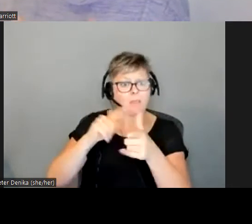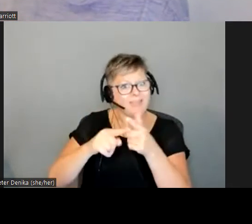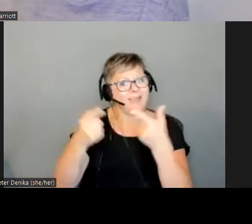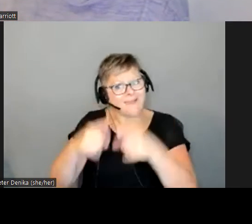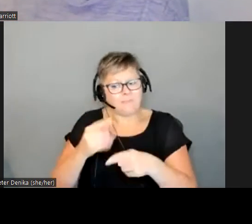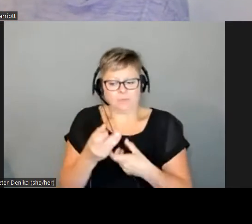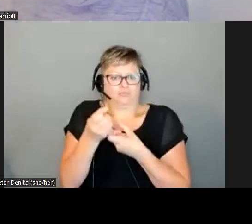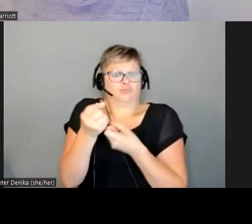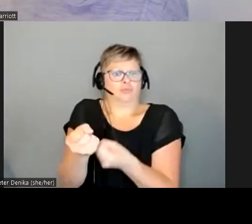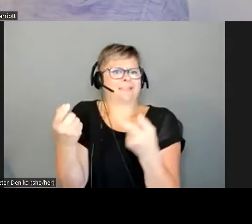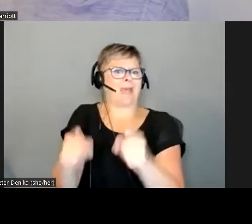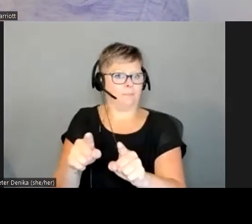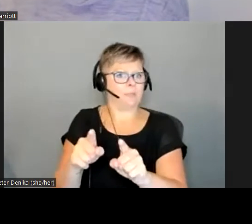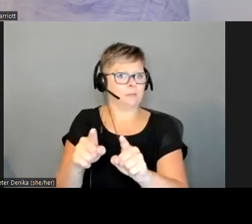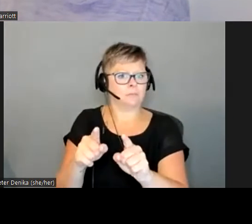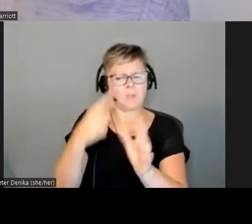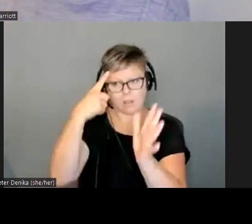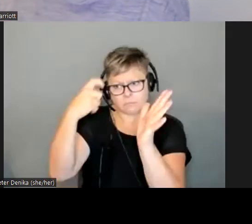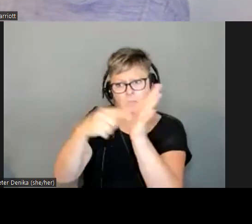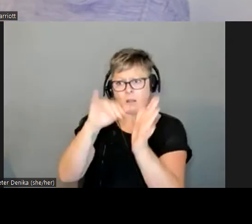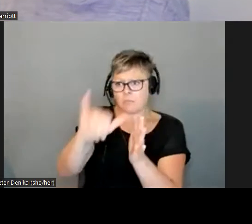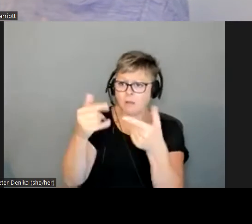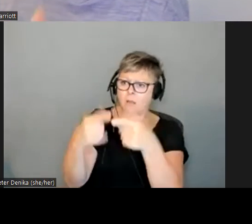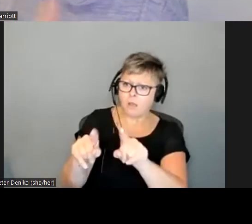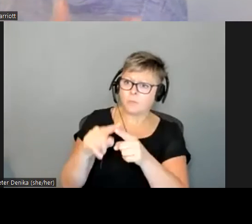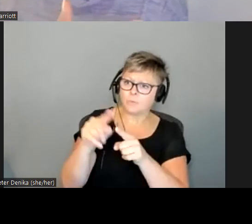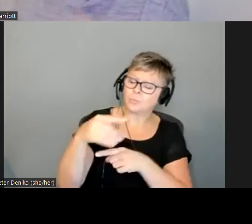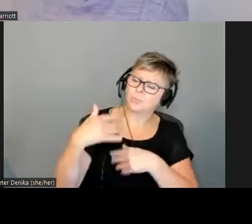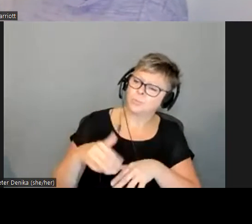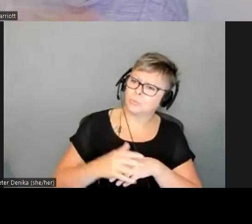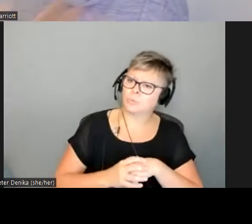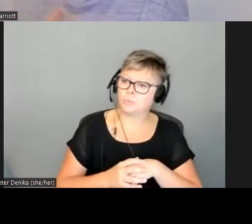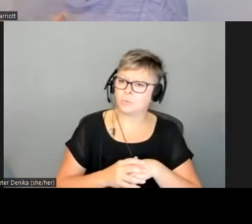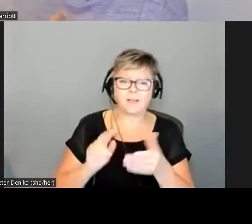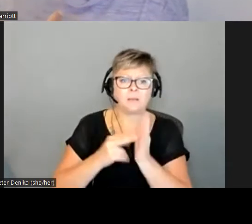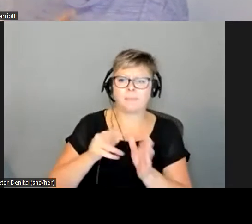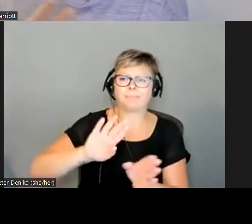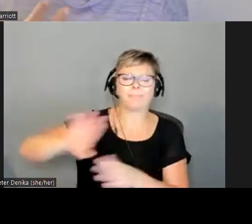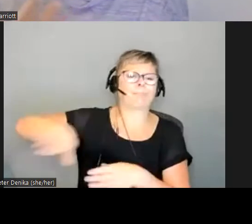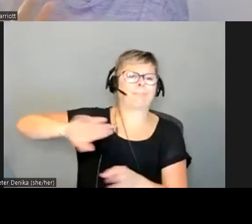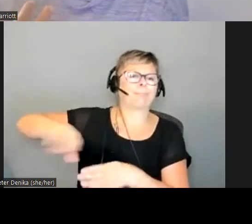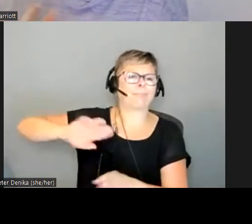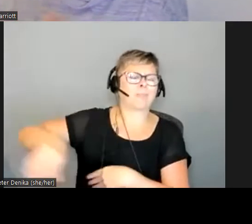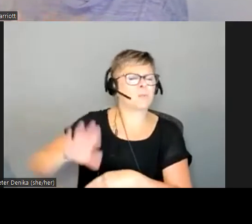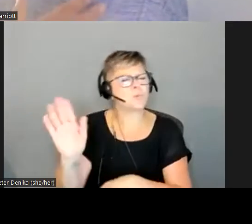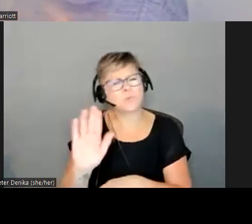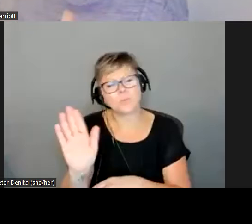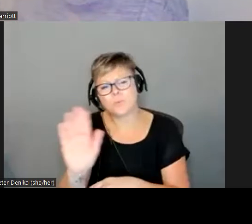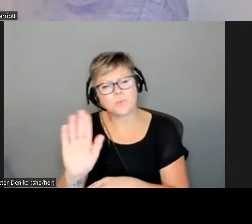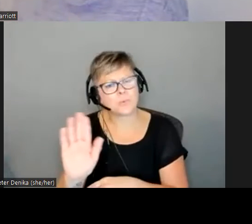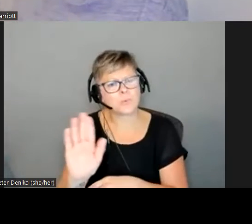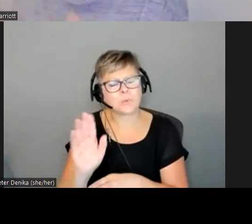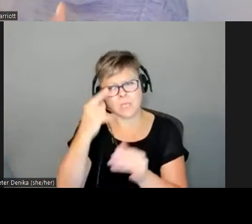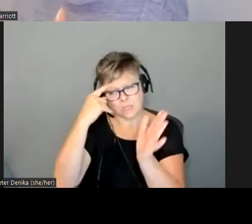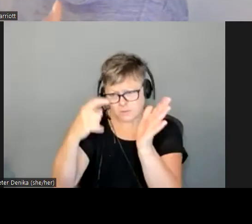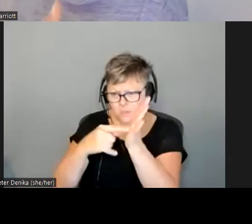an acknowledgement of what has happened. And it's not to brush it aside. It's not to put it in a, you know, put it away. It's Mhm.